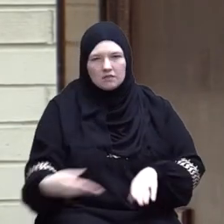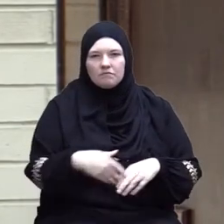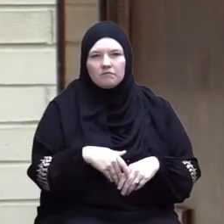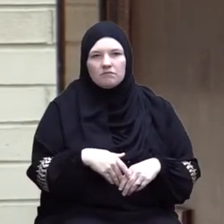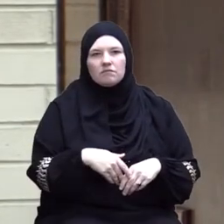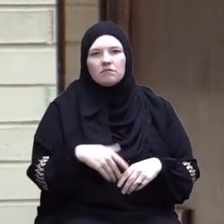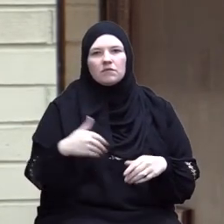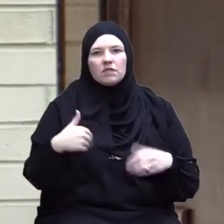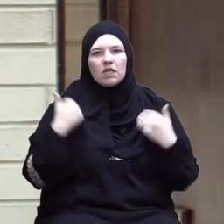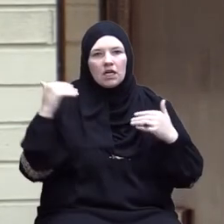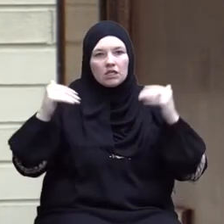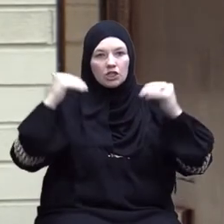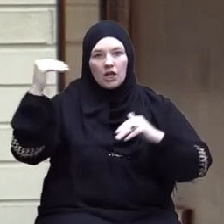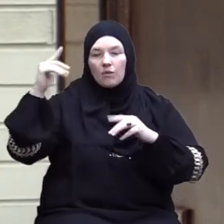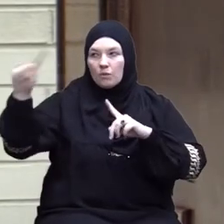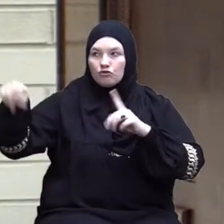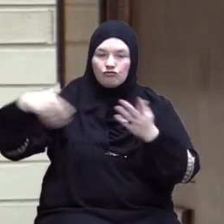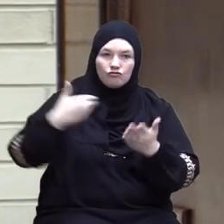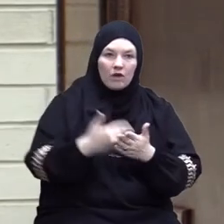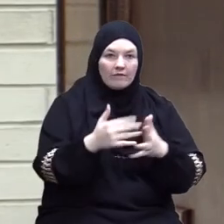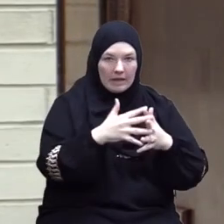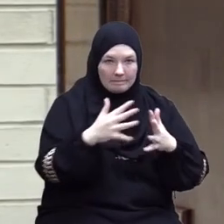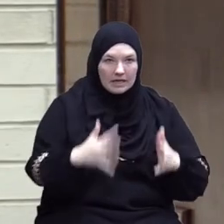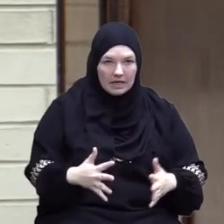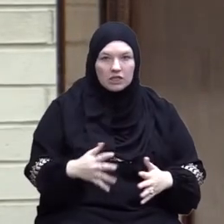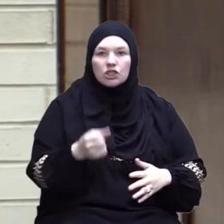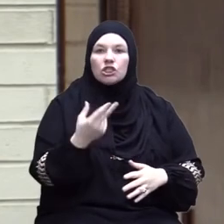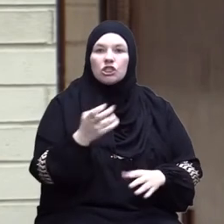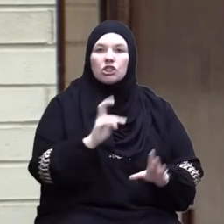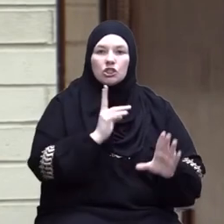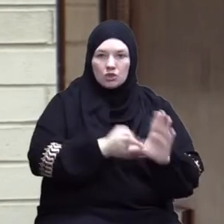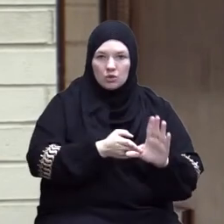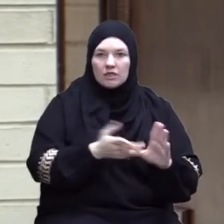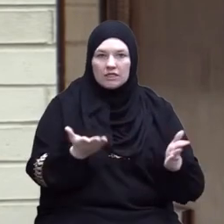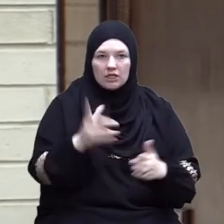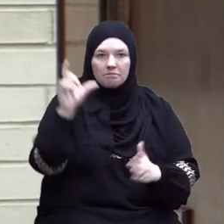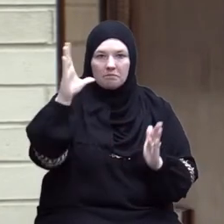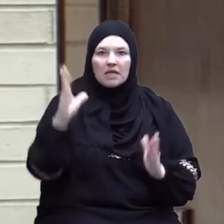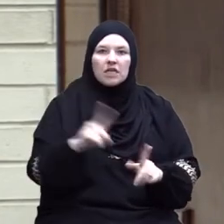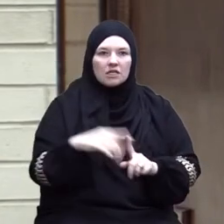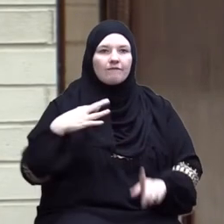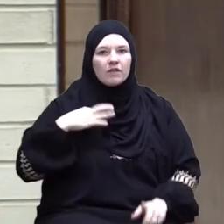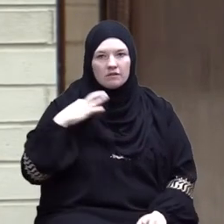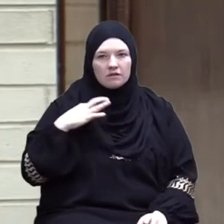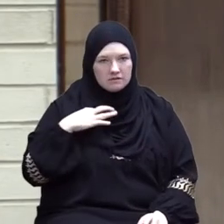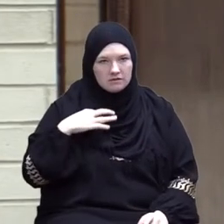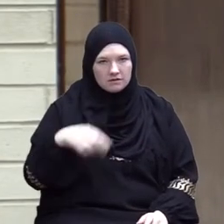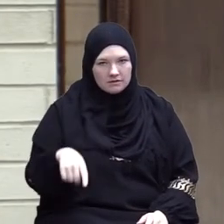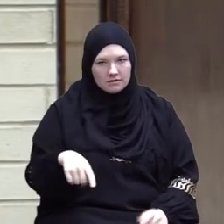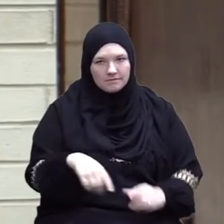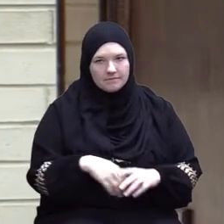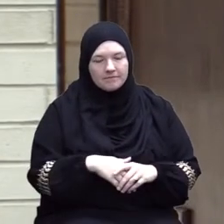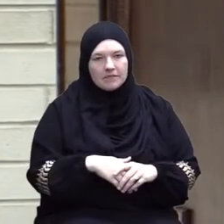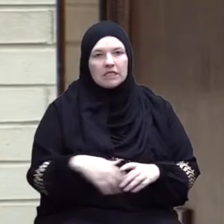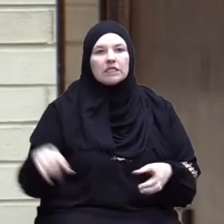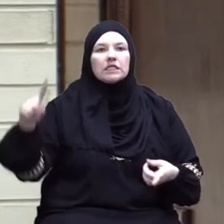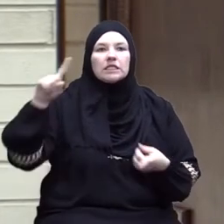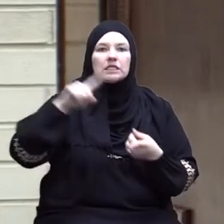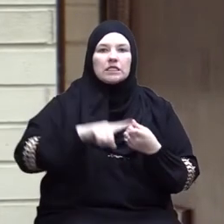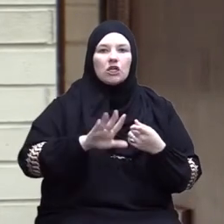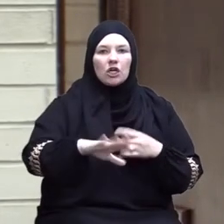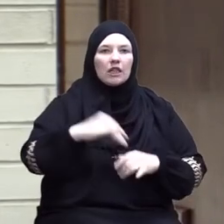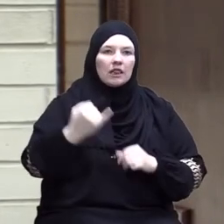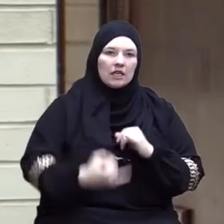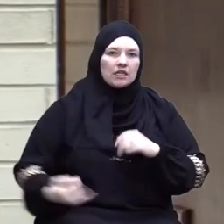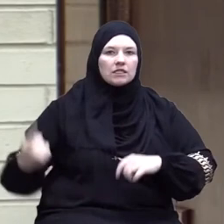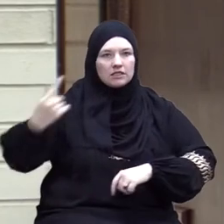as a young adult. When she came, she joined the masjid as a volunteer. Until